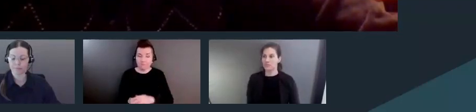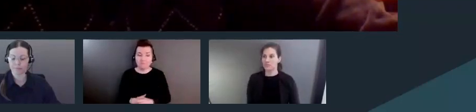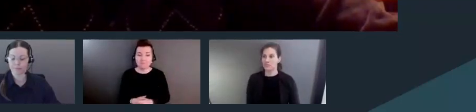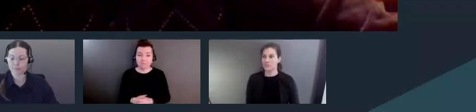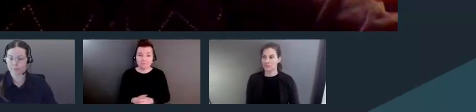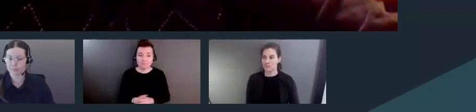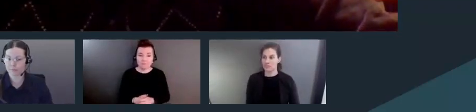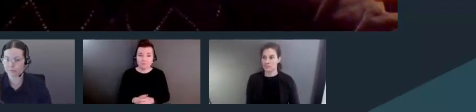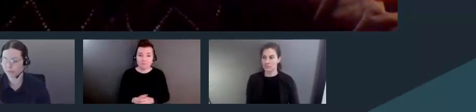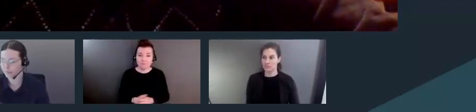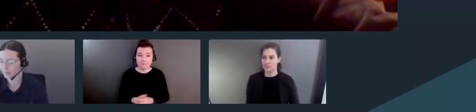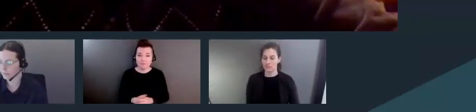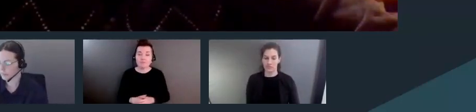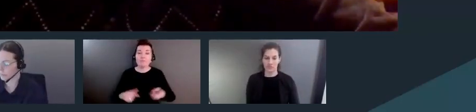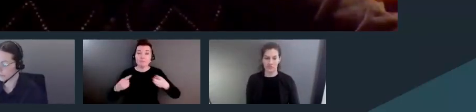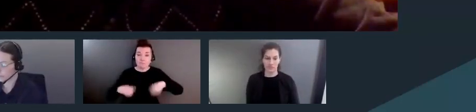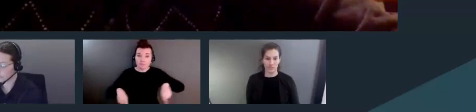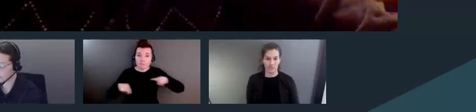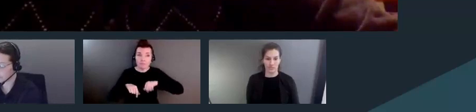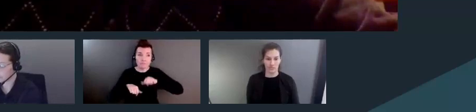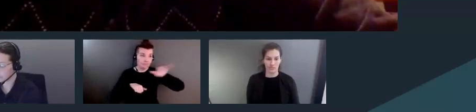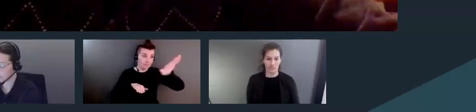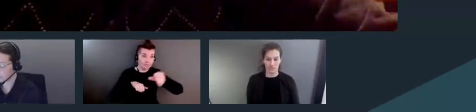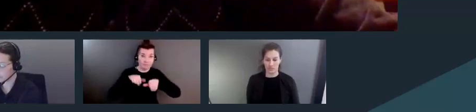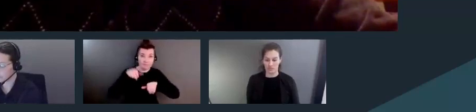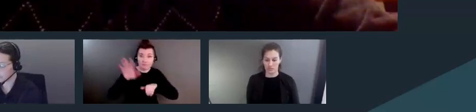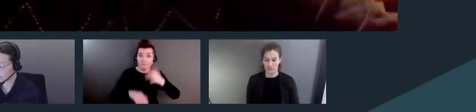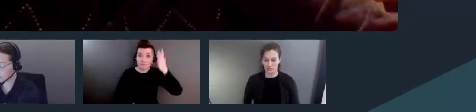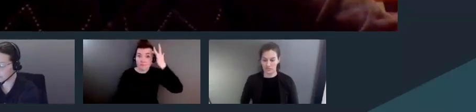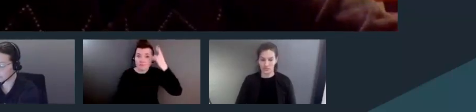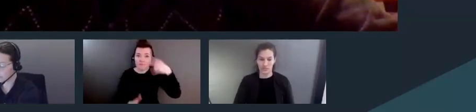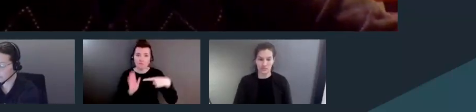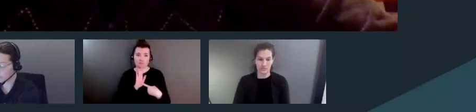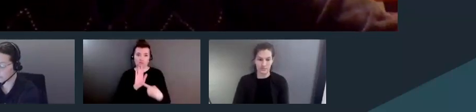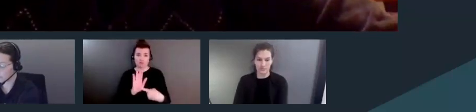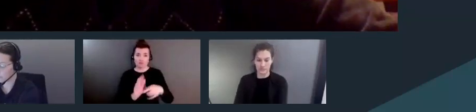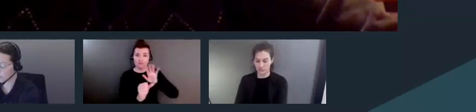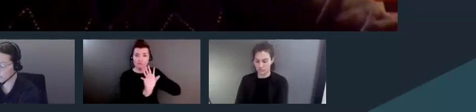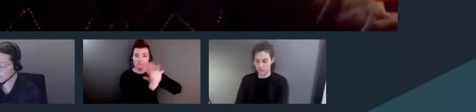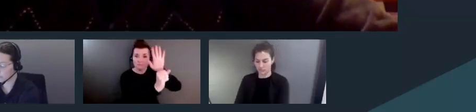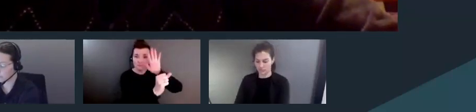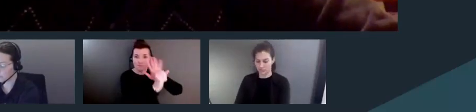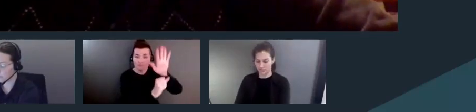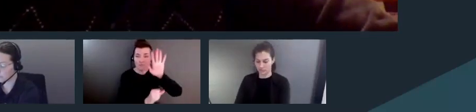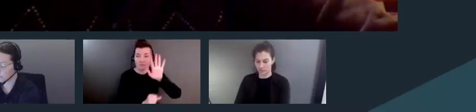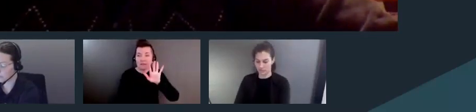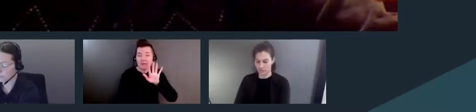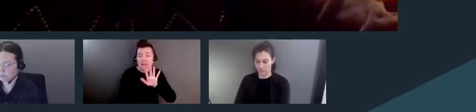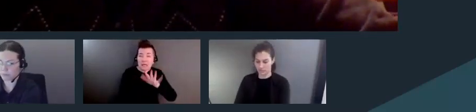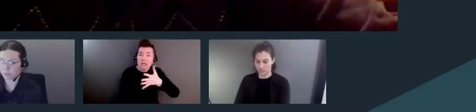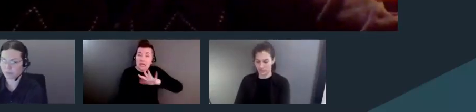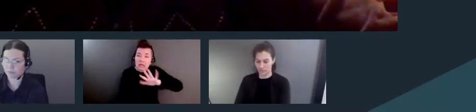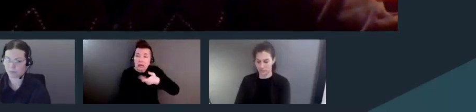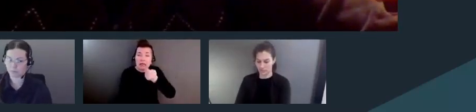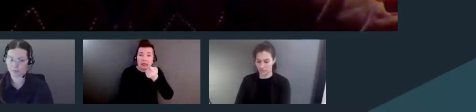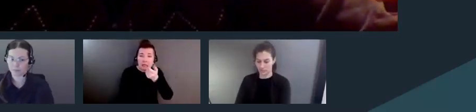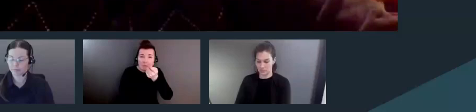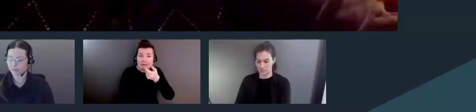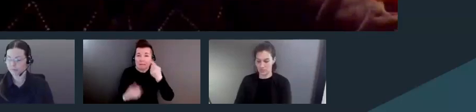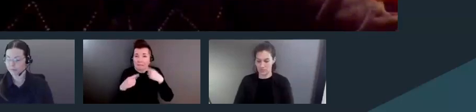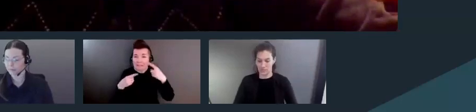of advocacy. It was successful to a certain extent. You will be able to judge that